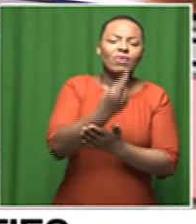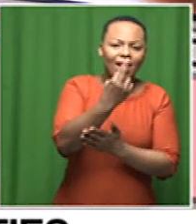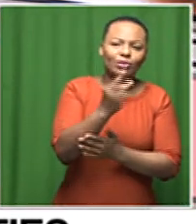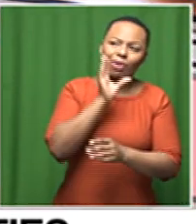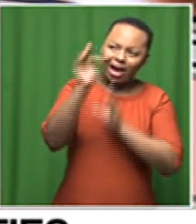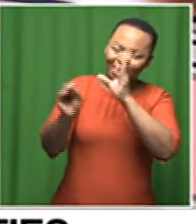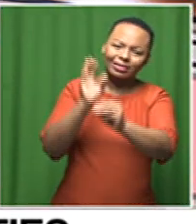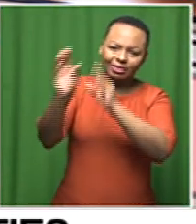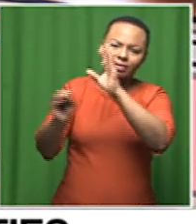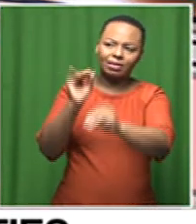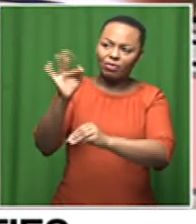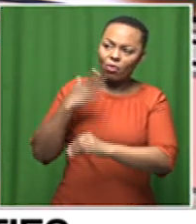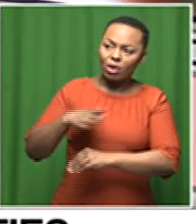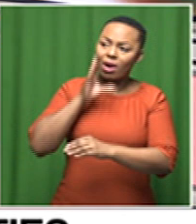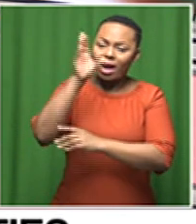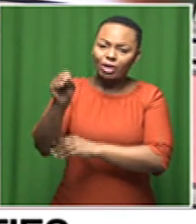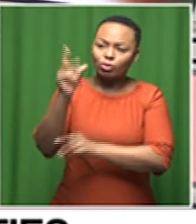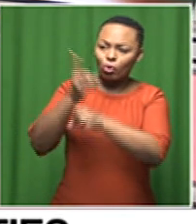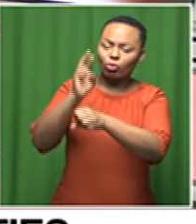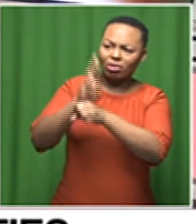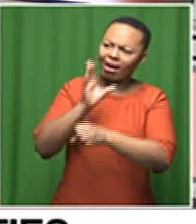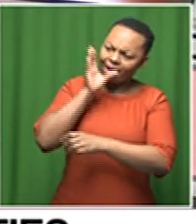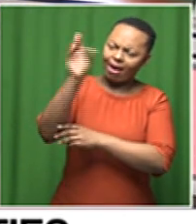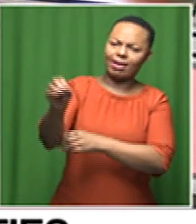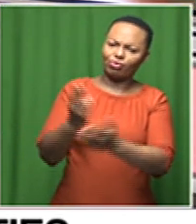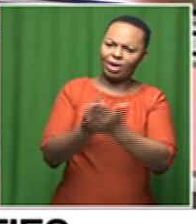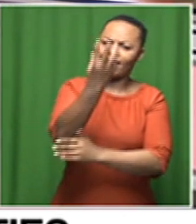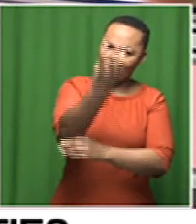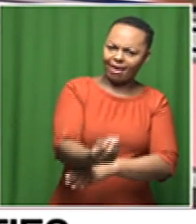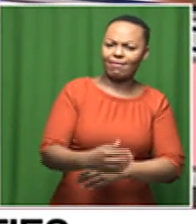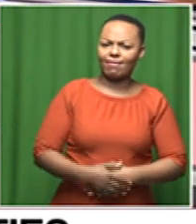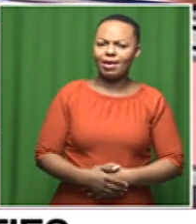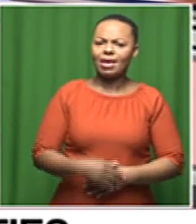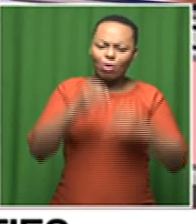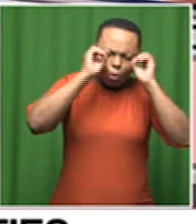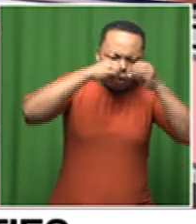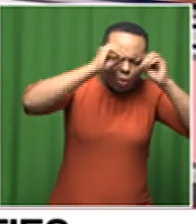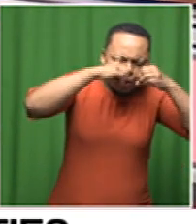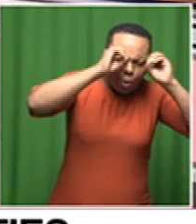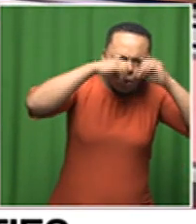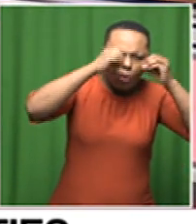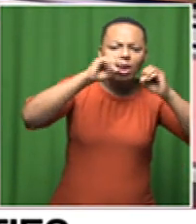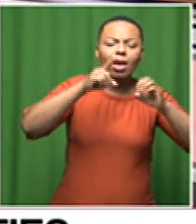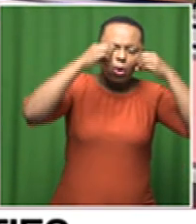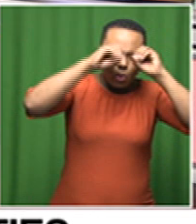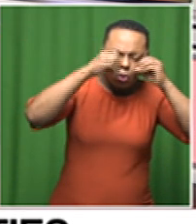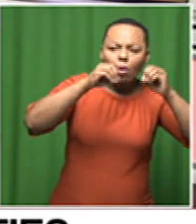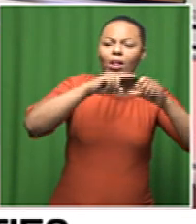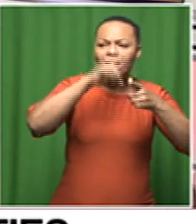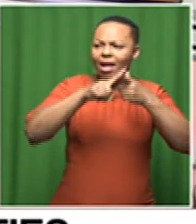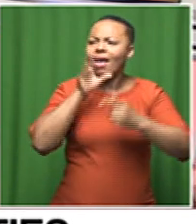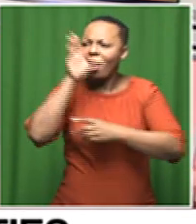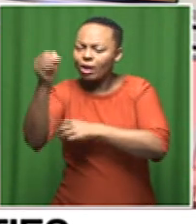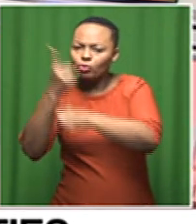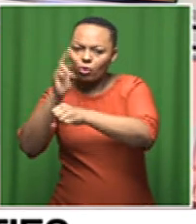the questions that you want to ask about your health condition. If it means you're stepping out and you're Googling to find out what this is so you can ask all the relevant questions,